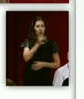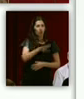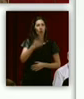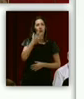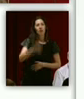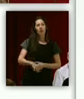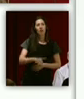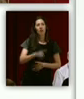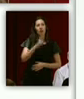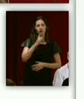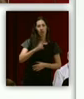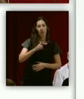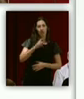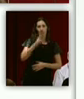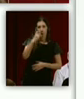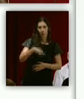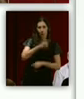obviously